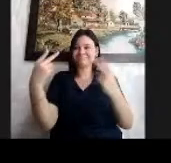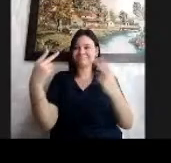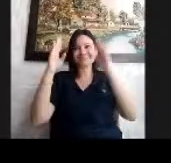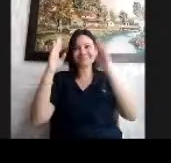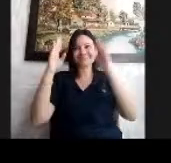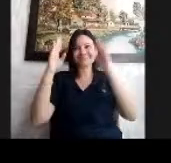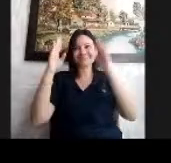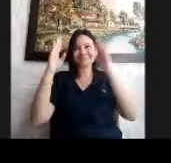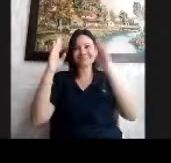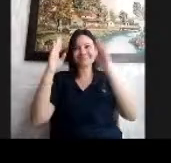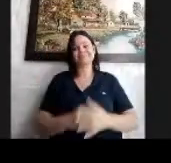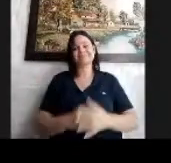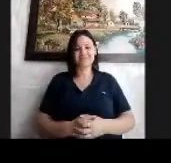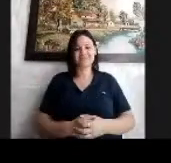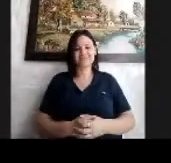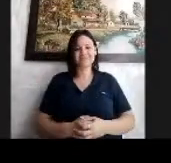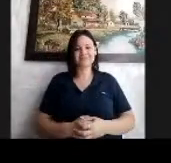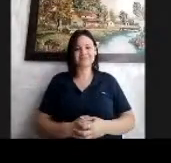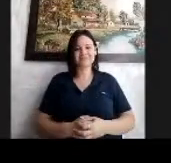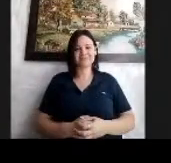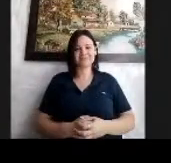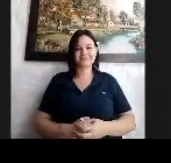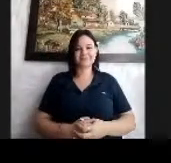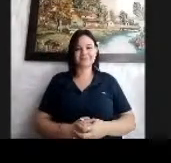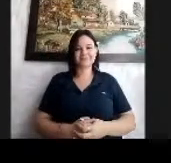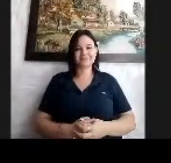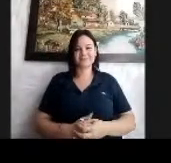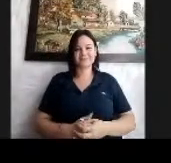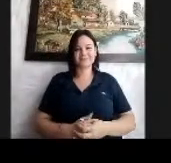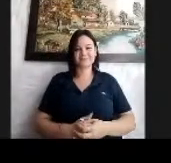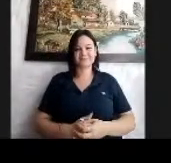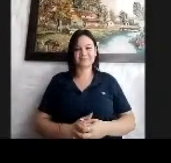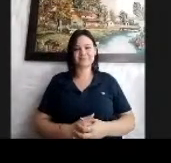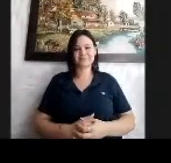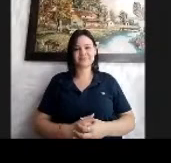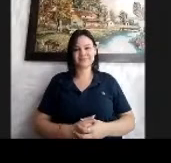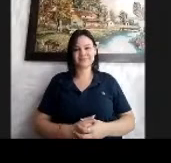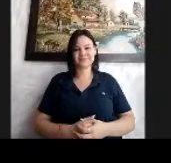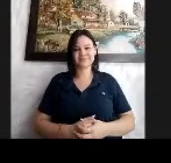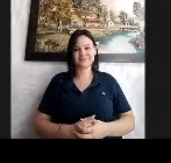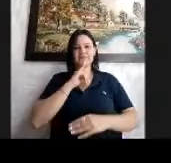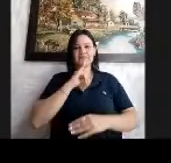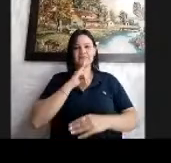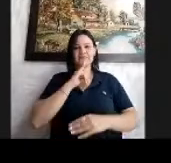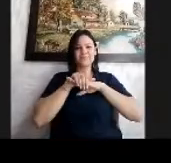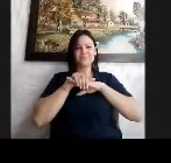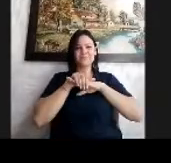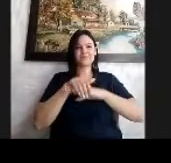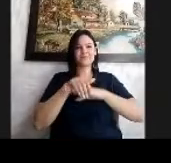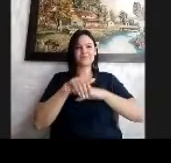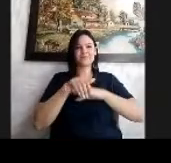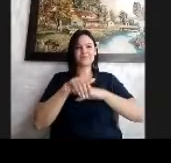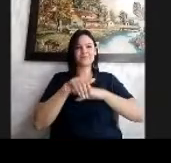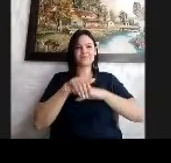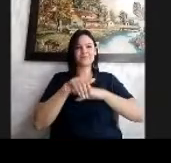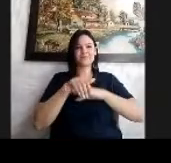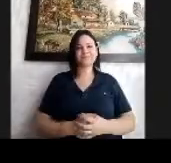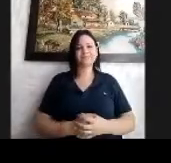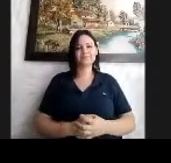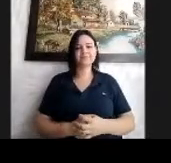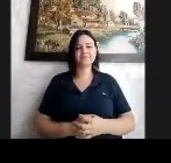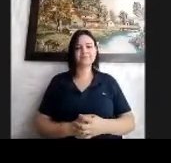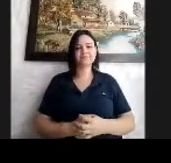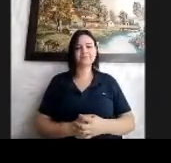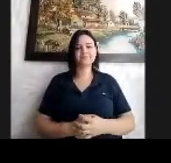Thank you very much to everyone for being part of this conversation. As you all know, we had an opportunity to